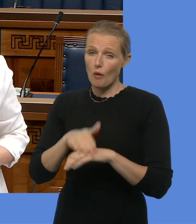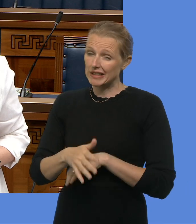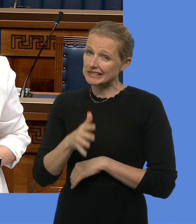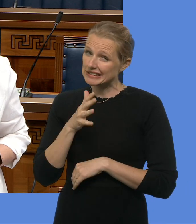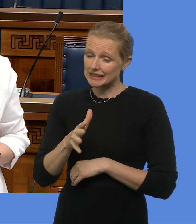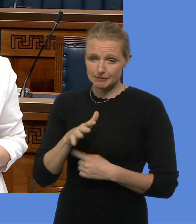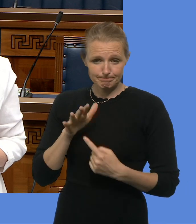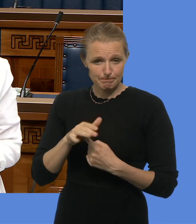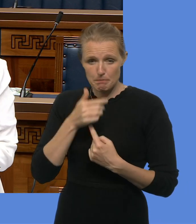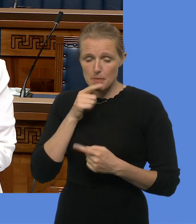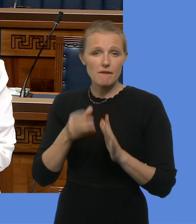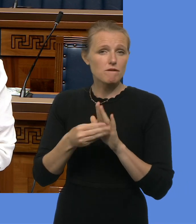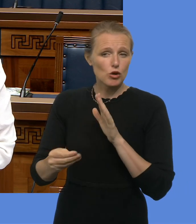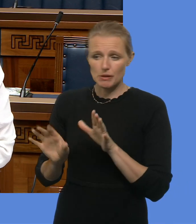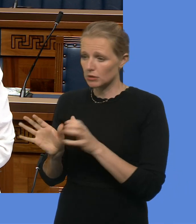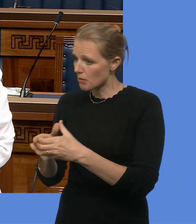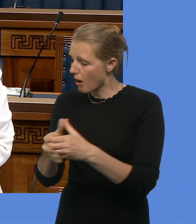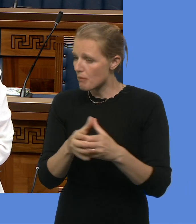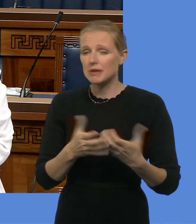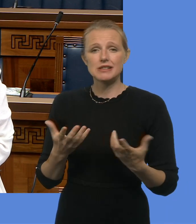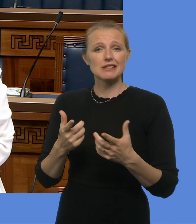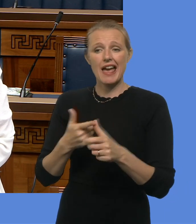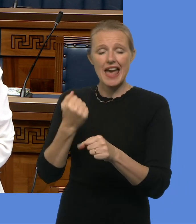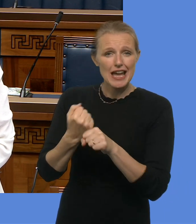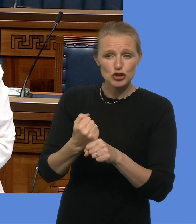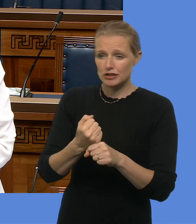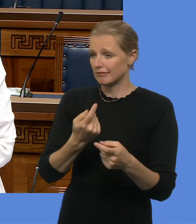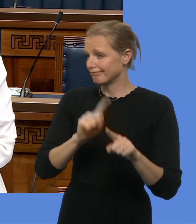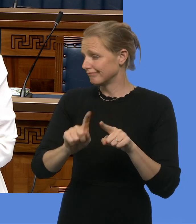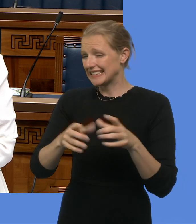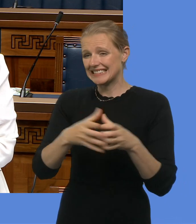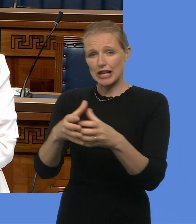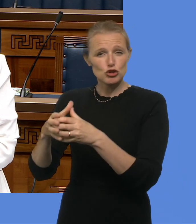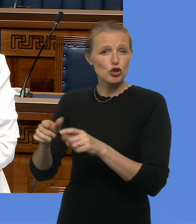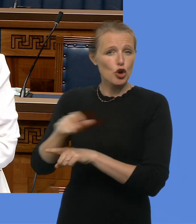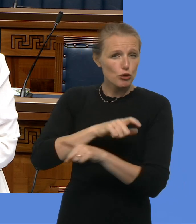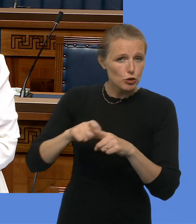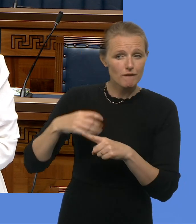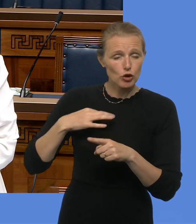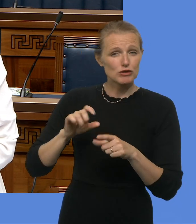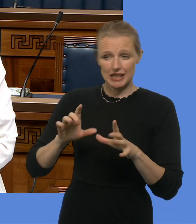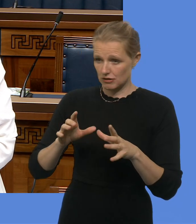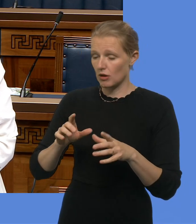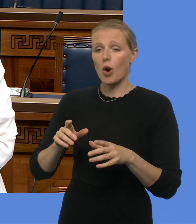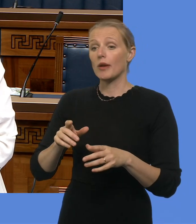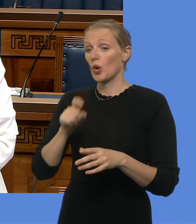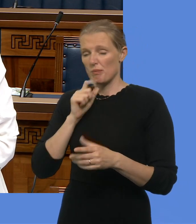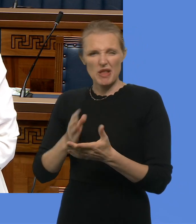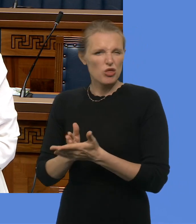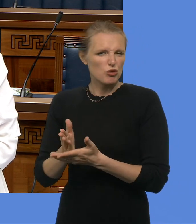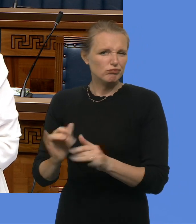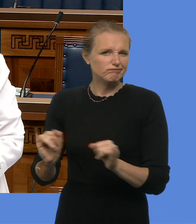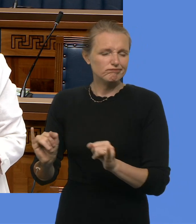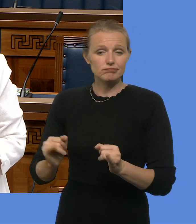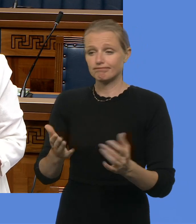with representatives from departments, statutory agencies, a range of sectors, including the voluntary and community sector, and those with lived experience. A